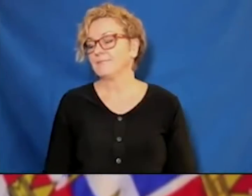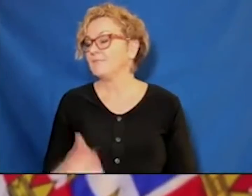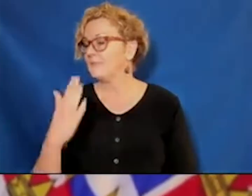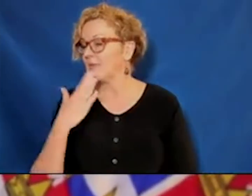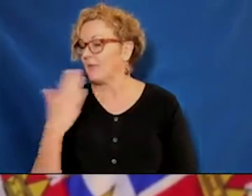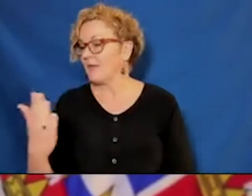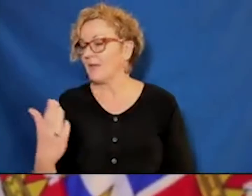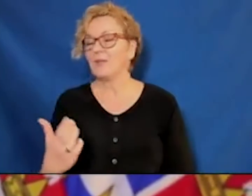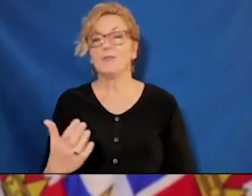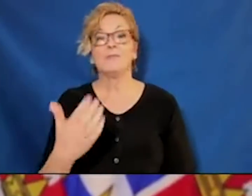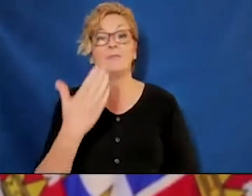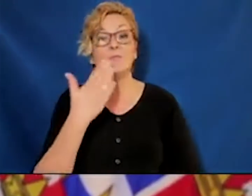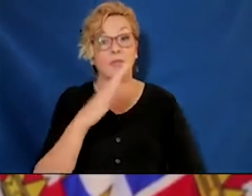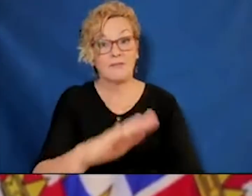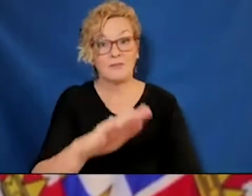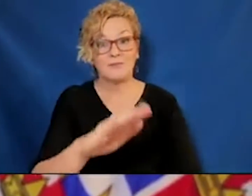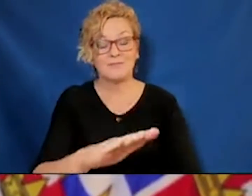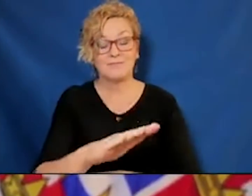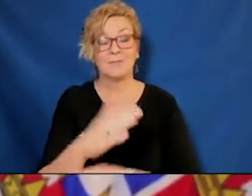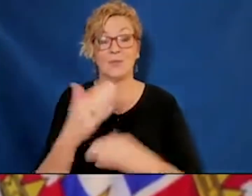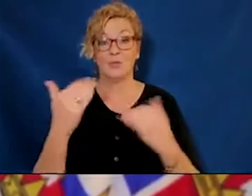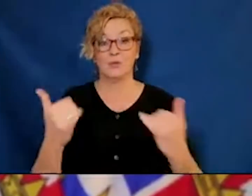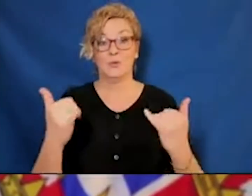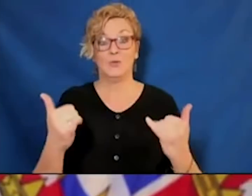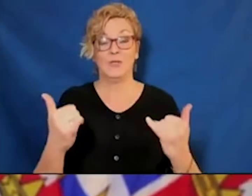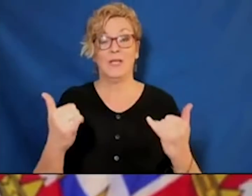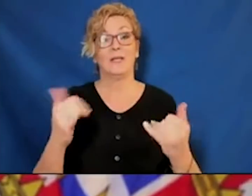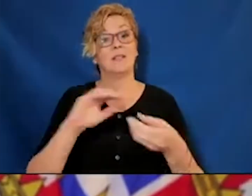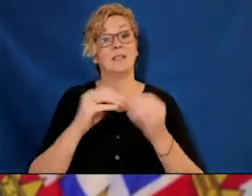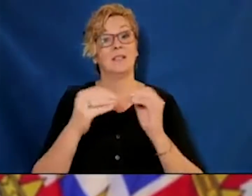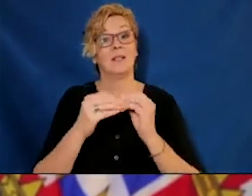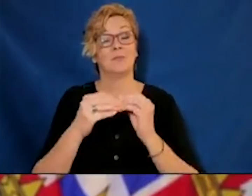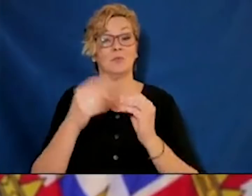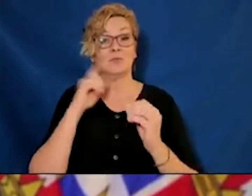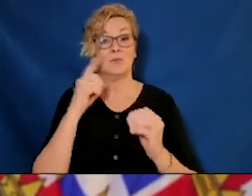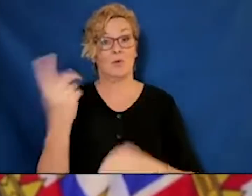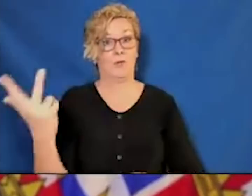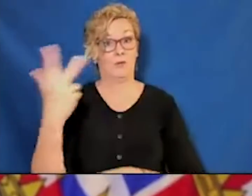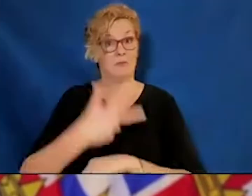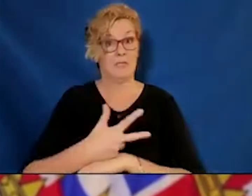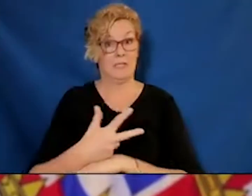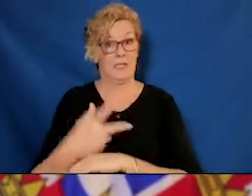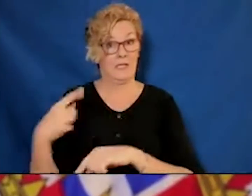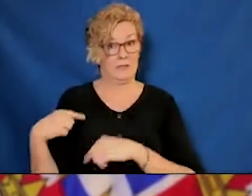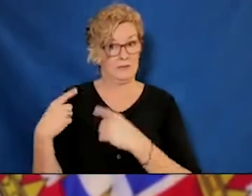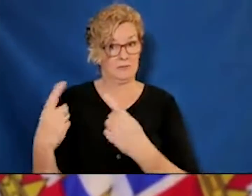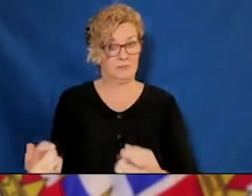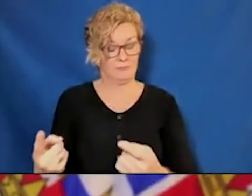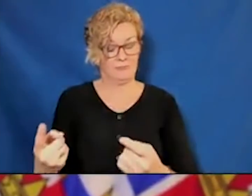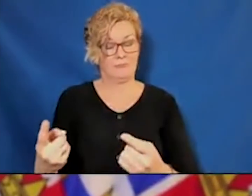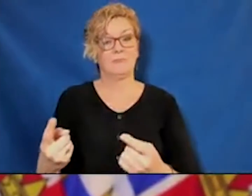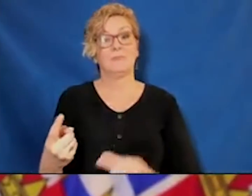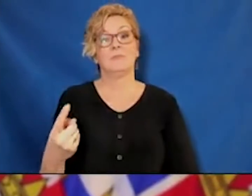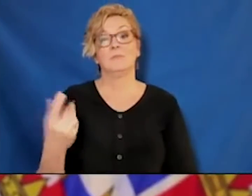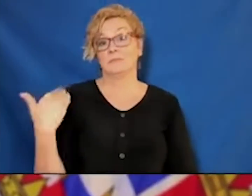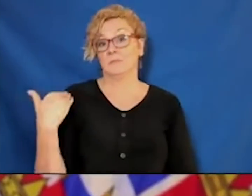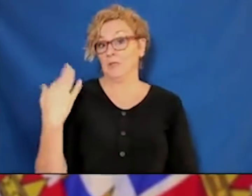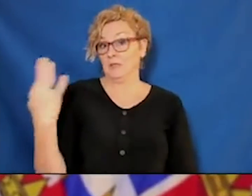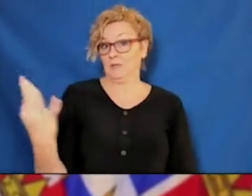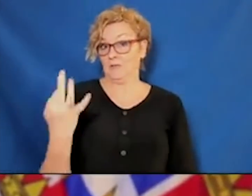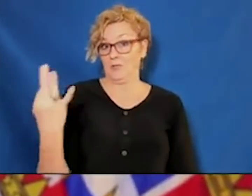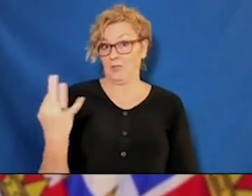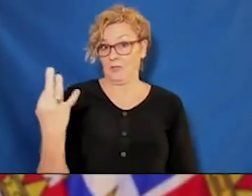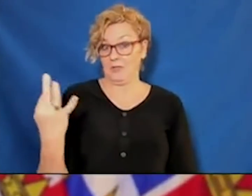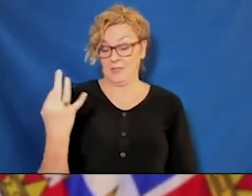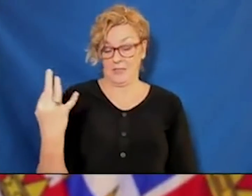Thank you very much and good afternoon. So today we're reporting on our weekend numbers. So 3 reporting periods from January